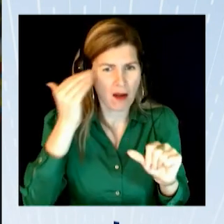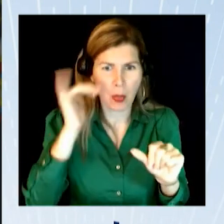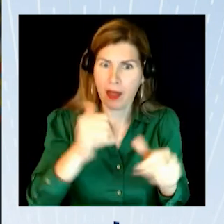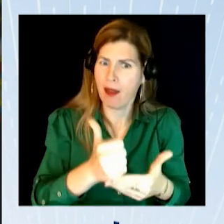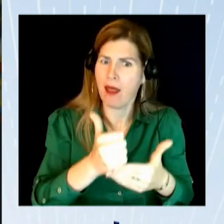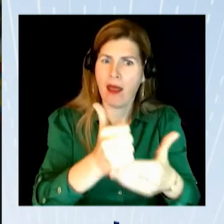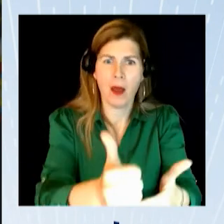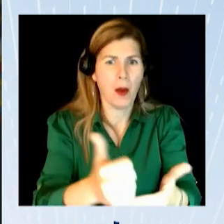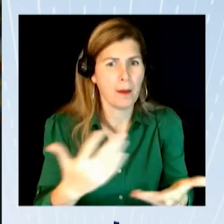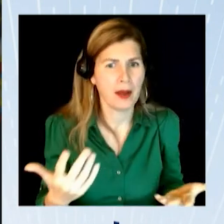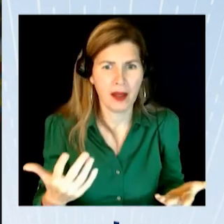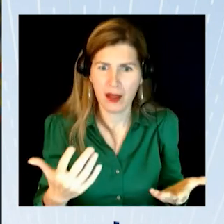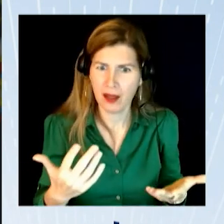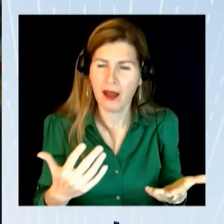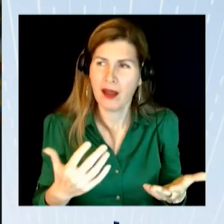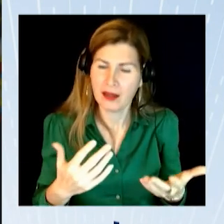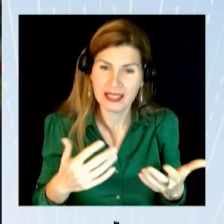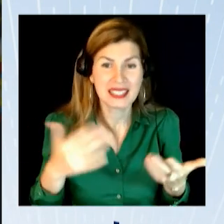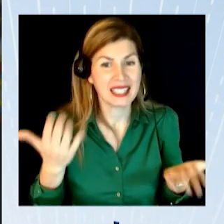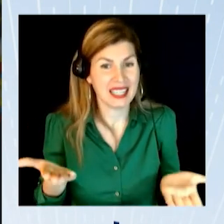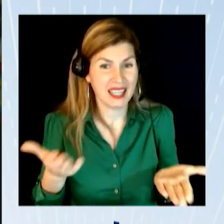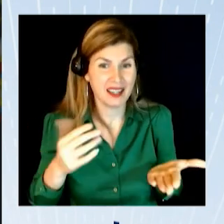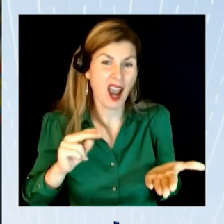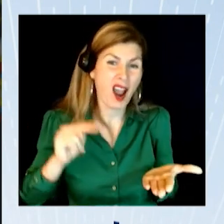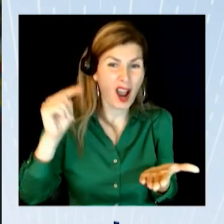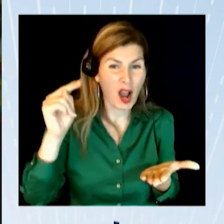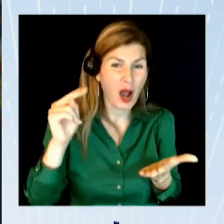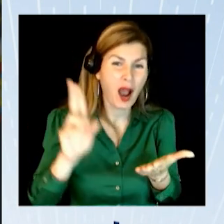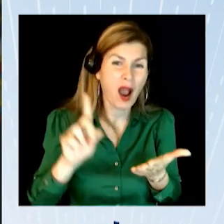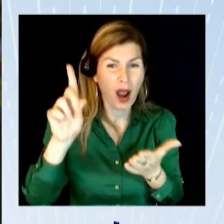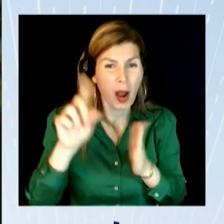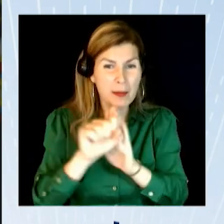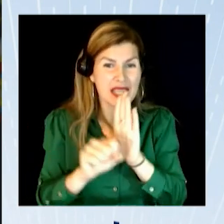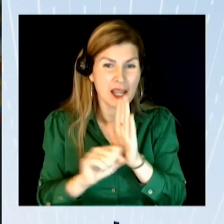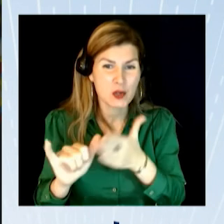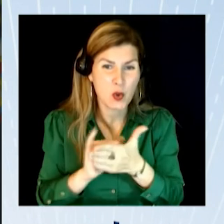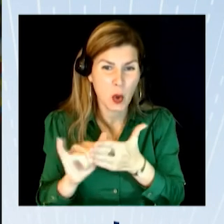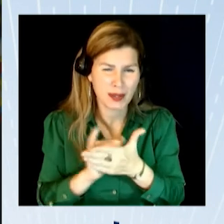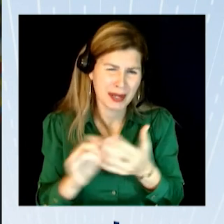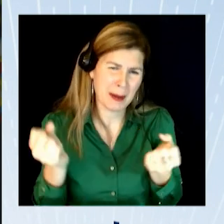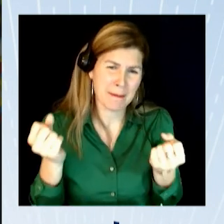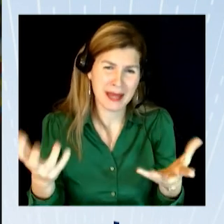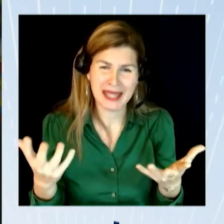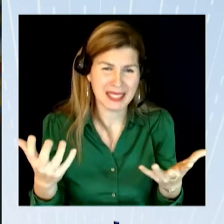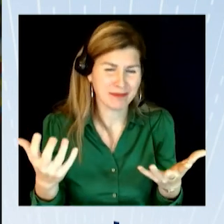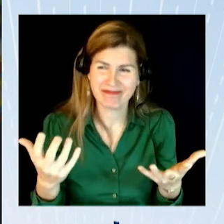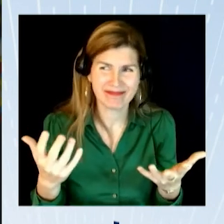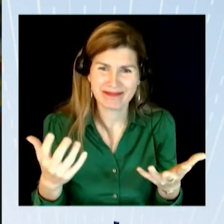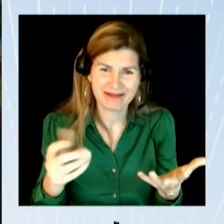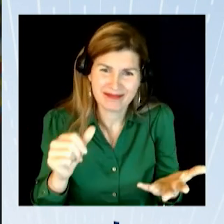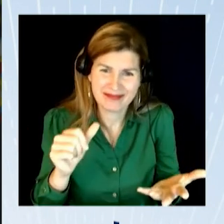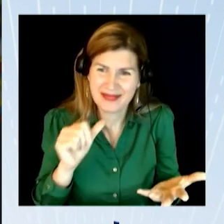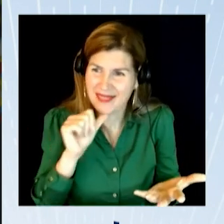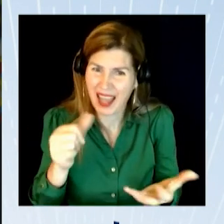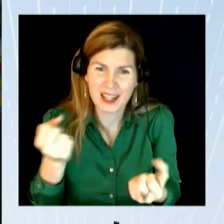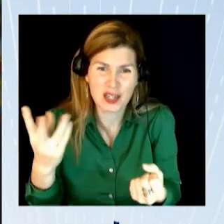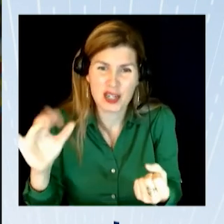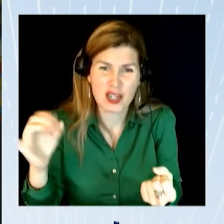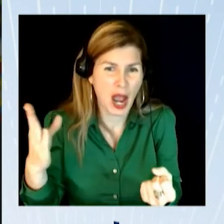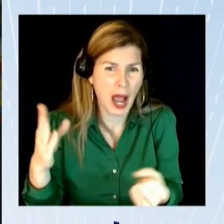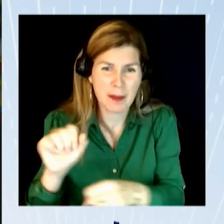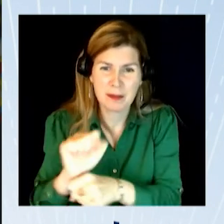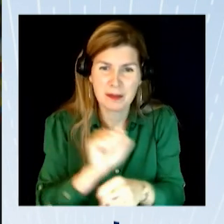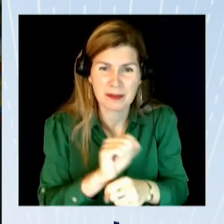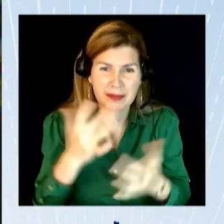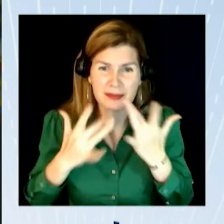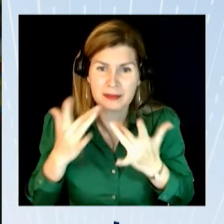transformation in upstate New York, where I'm from, where the unemployment rate was in the double digits when I was growing up. And now we're finally, all those